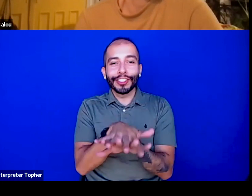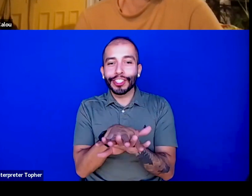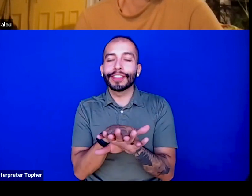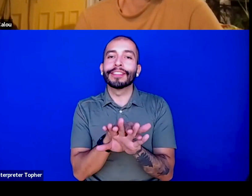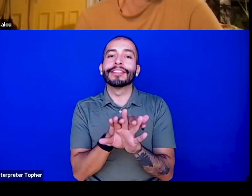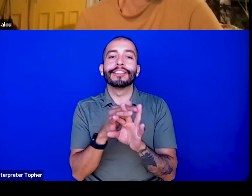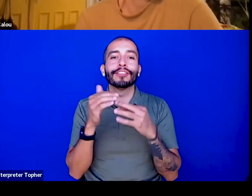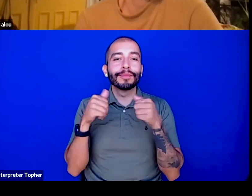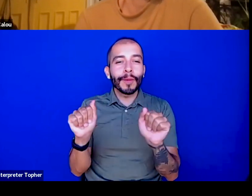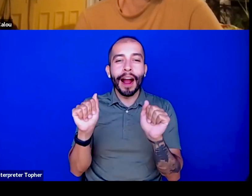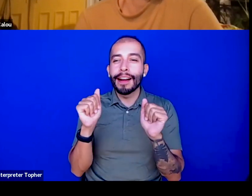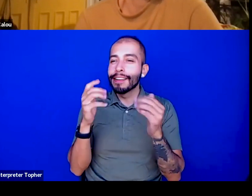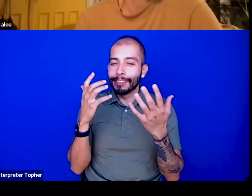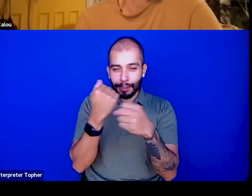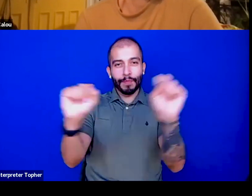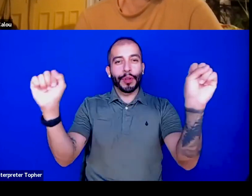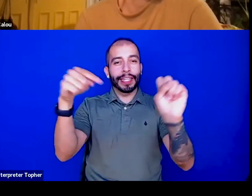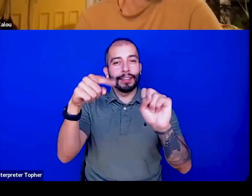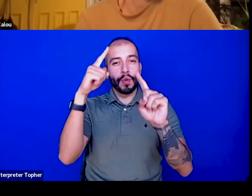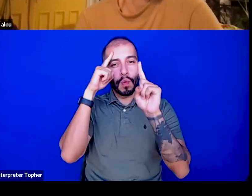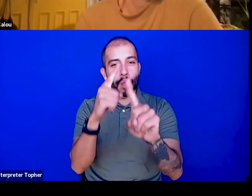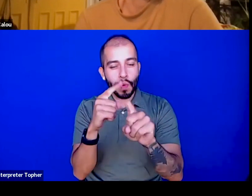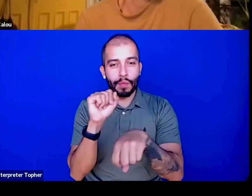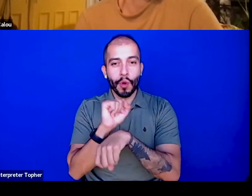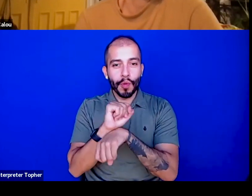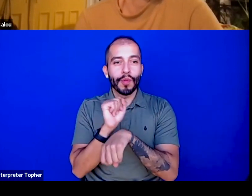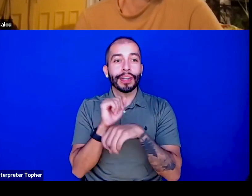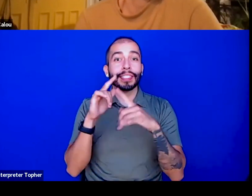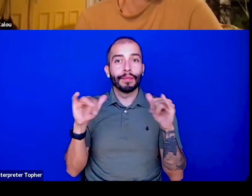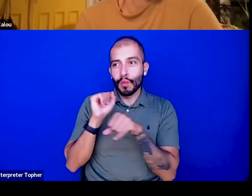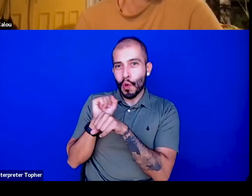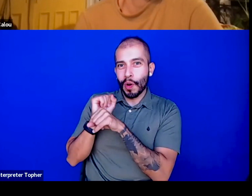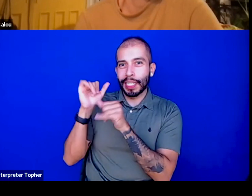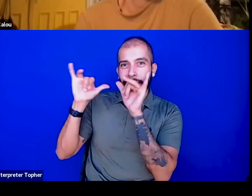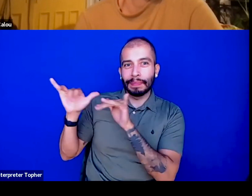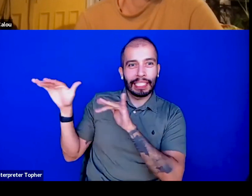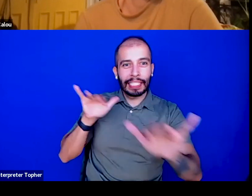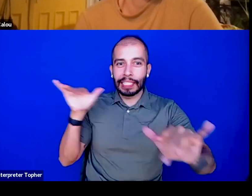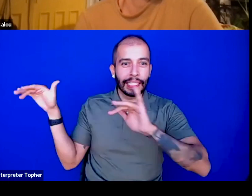also holding space for those that are mental health